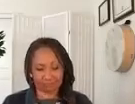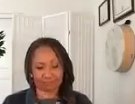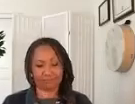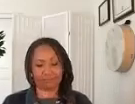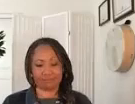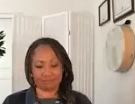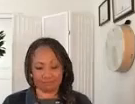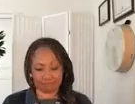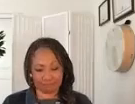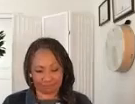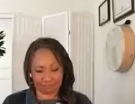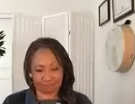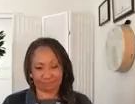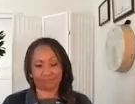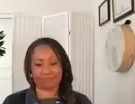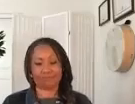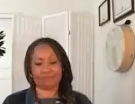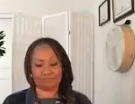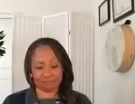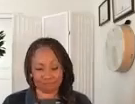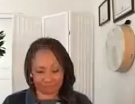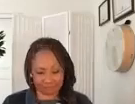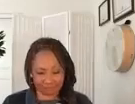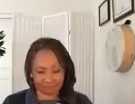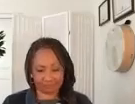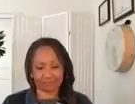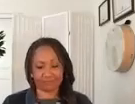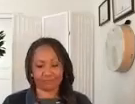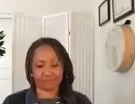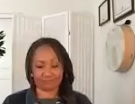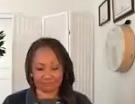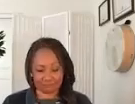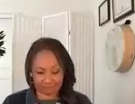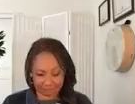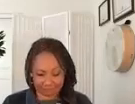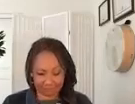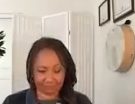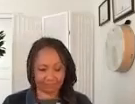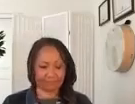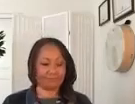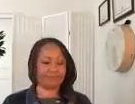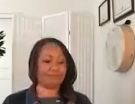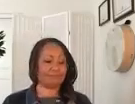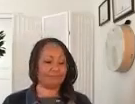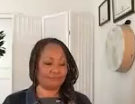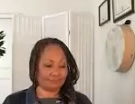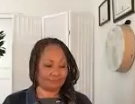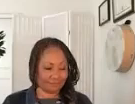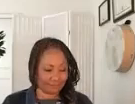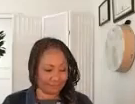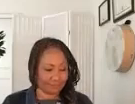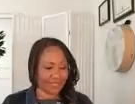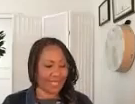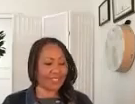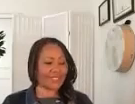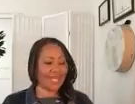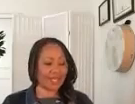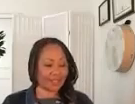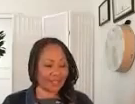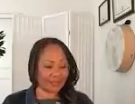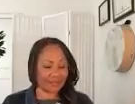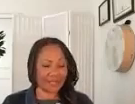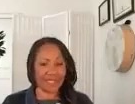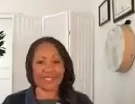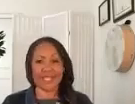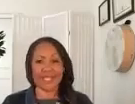different form of layout. You have to essentially cut and paste it out and cut and paste it back in.